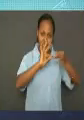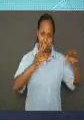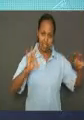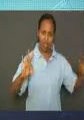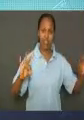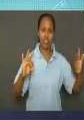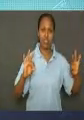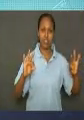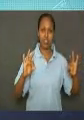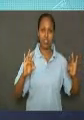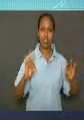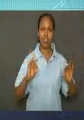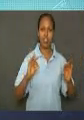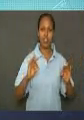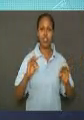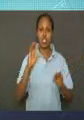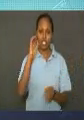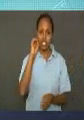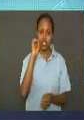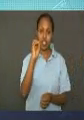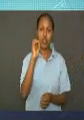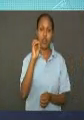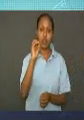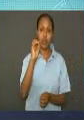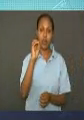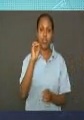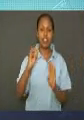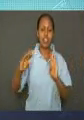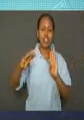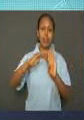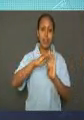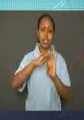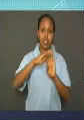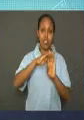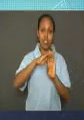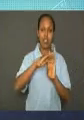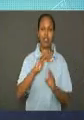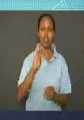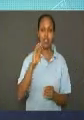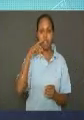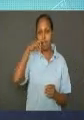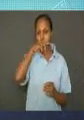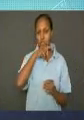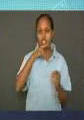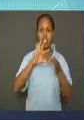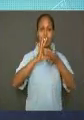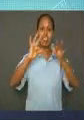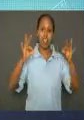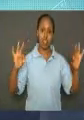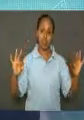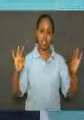statement, while 0 represents a false statement.